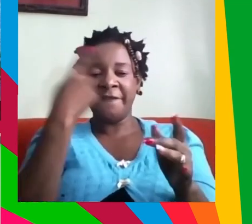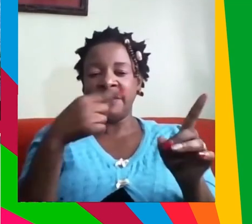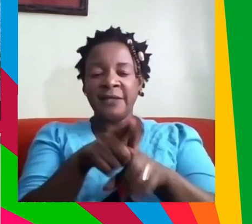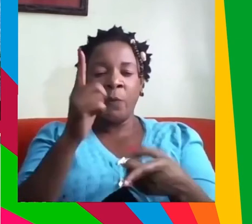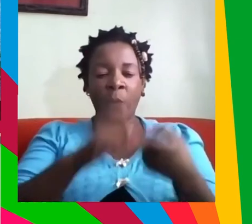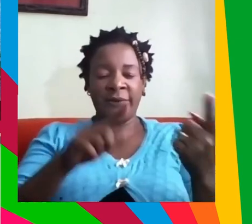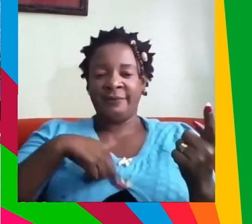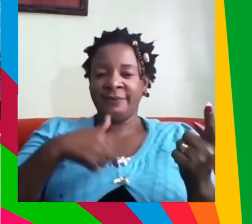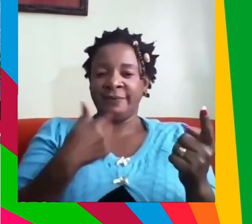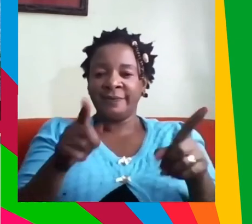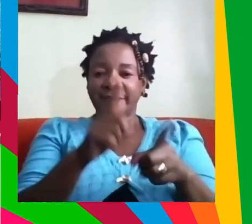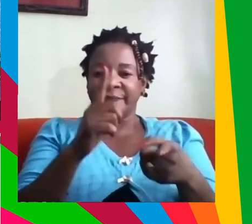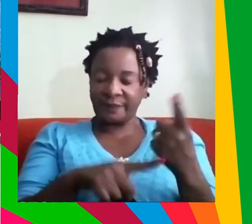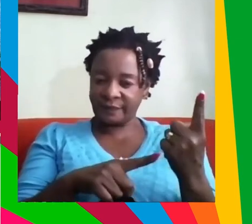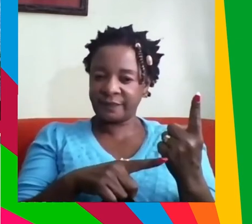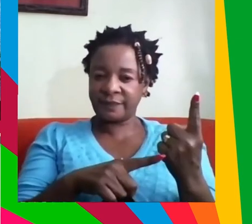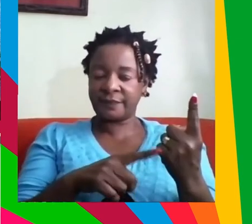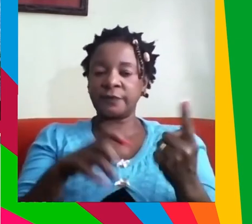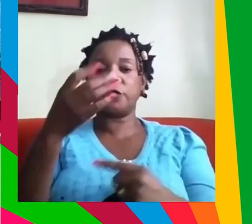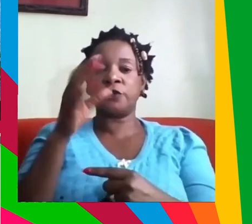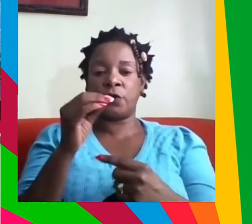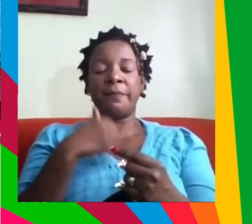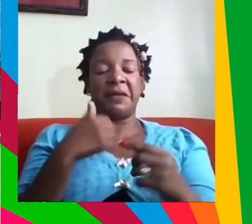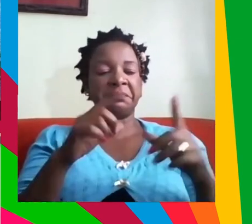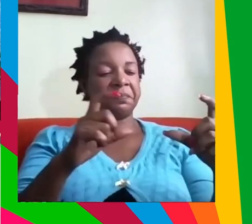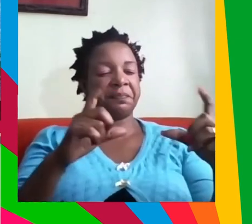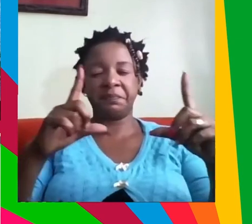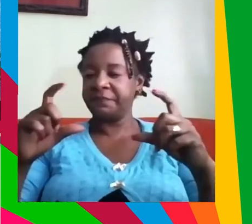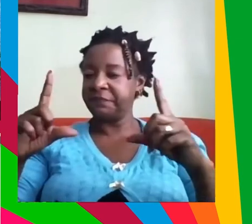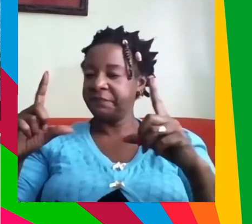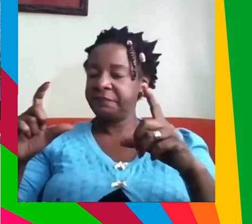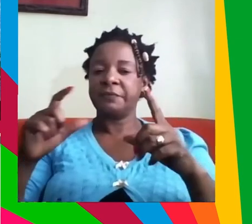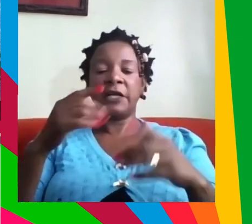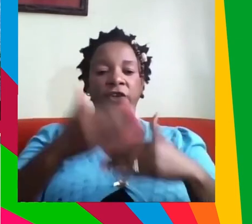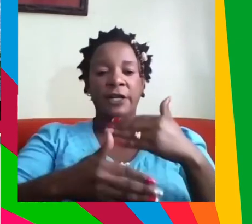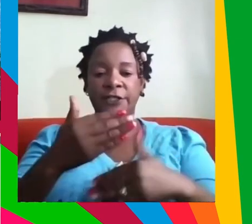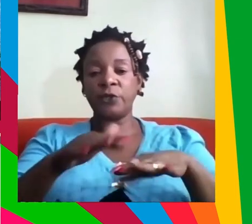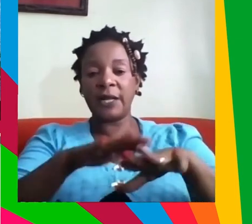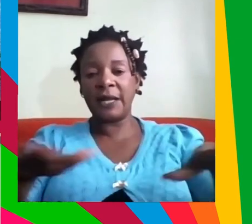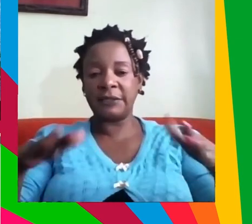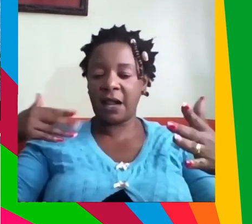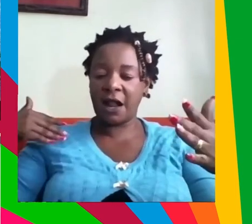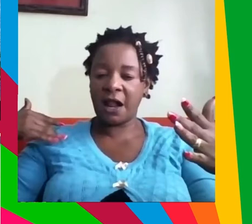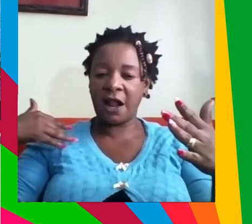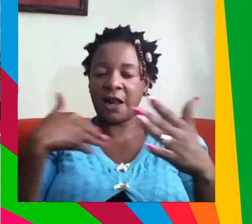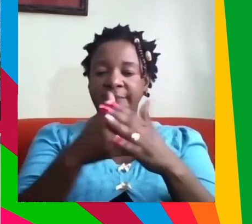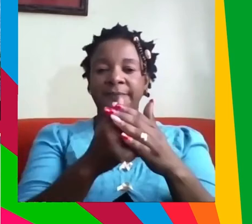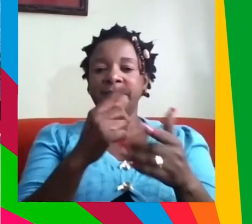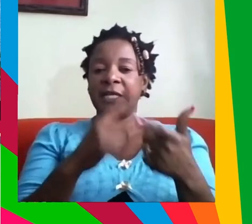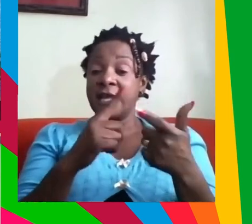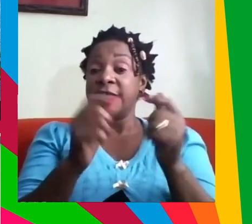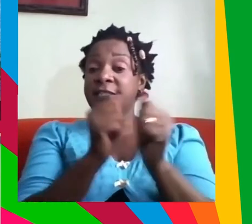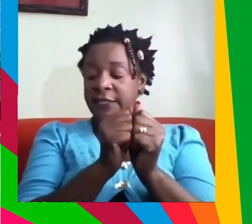like? So I've been photographing issues related to the land, you know, over the past 10 years, since 2008,